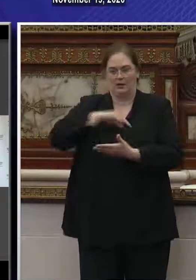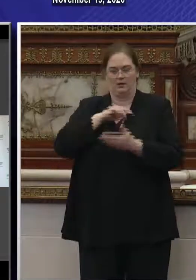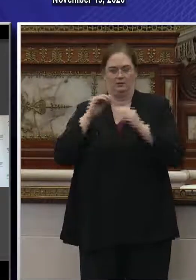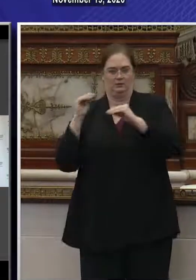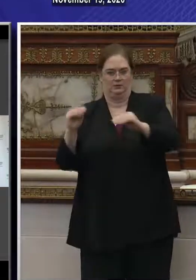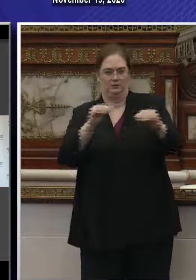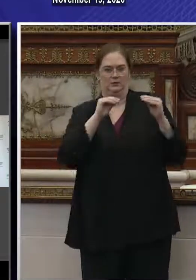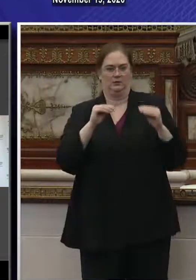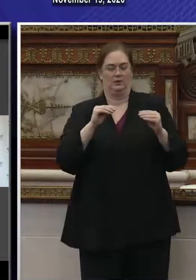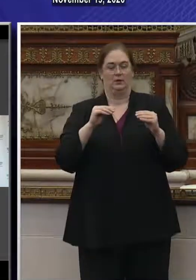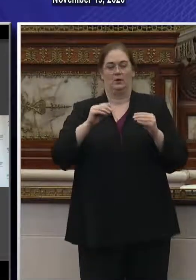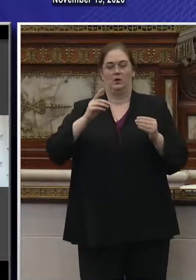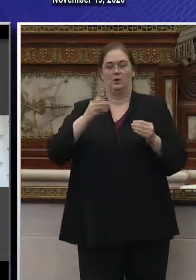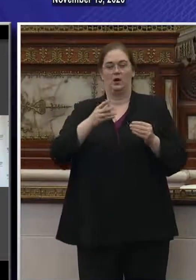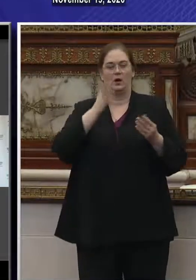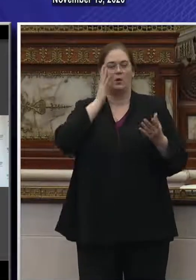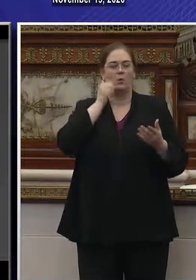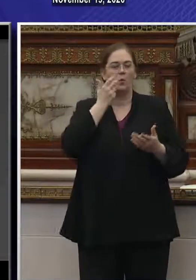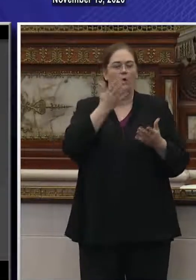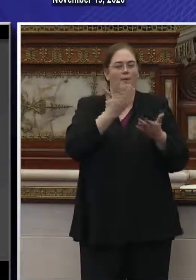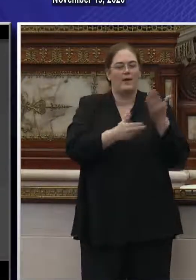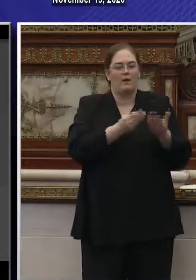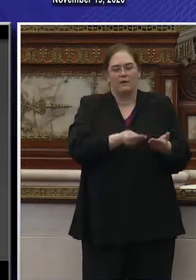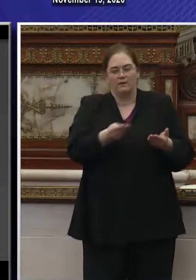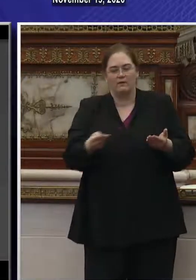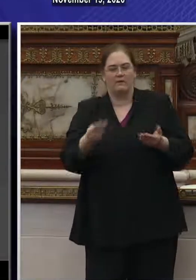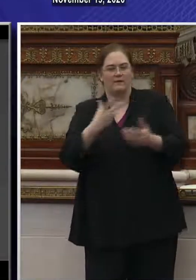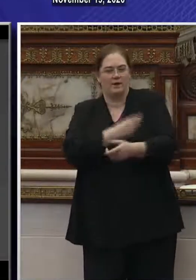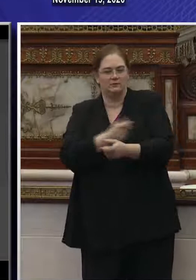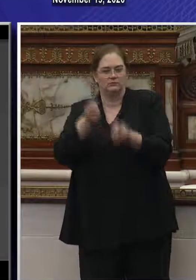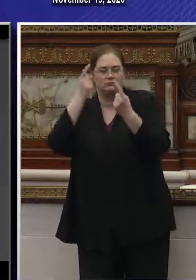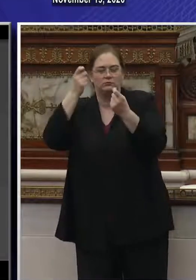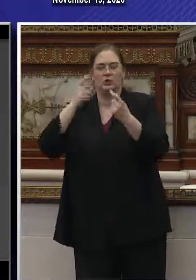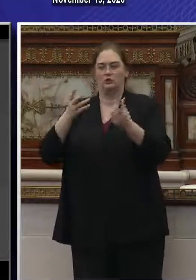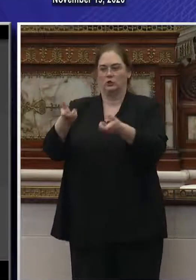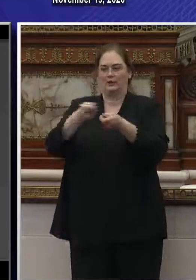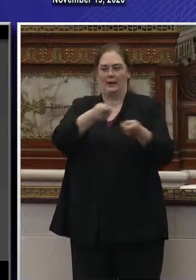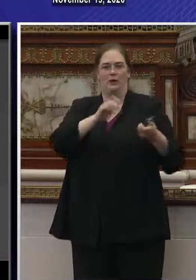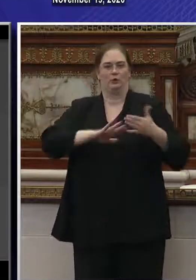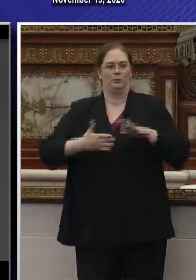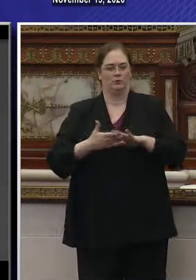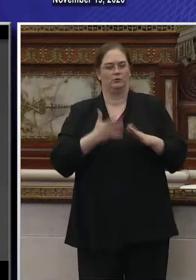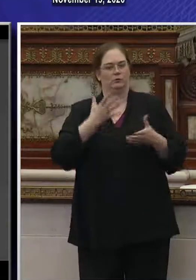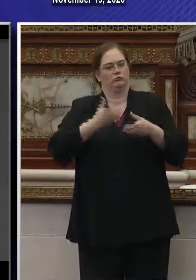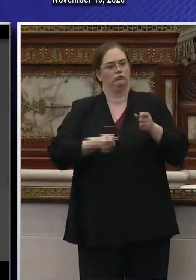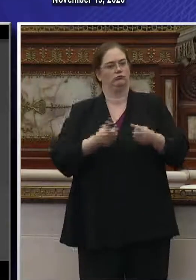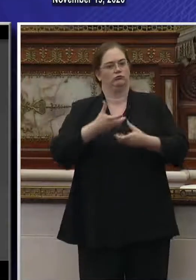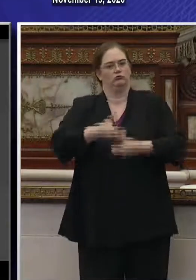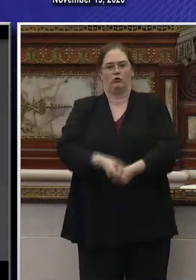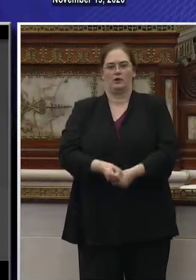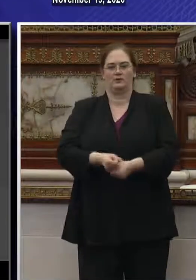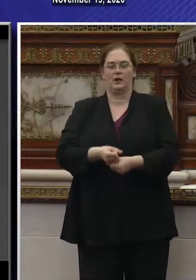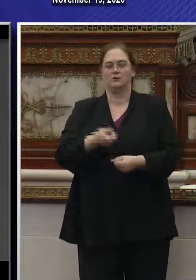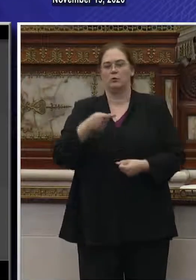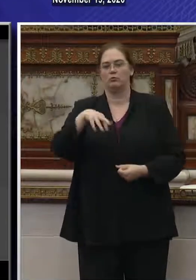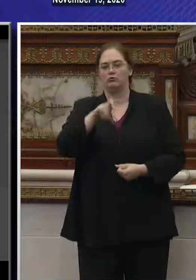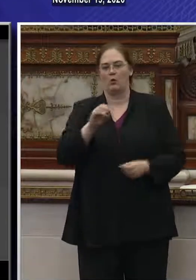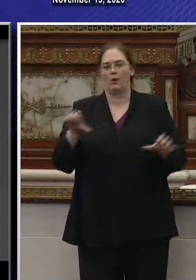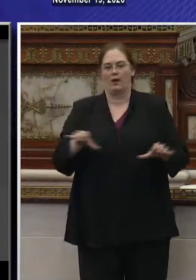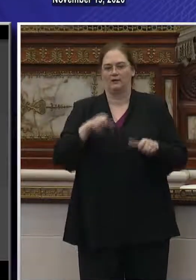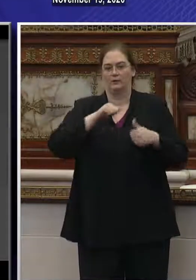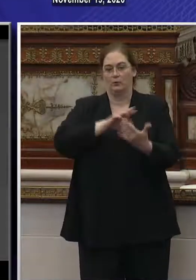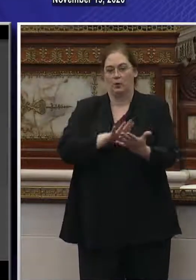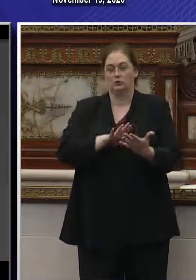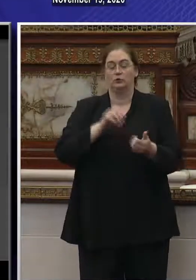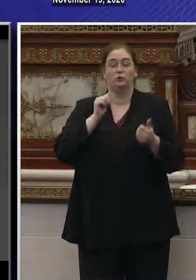education, awareness, warm handoffs of vaccination to better engage the community and gain trust as a proactive approach to addressing